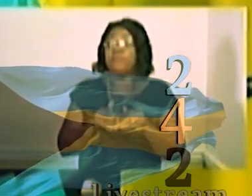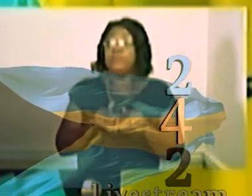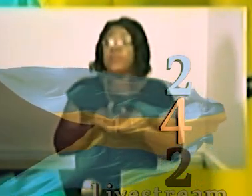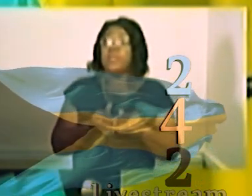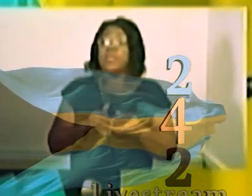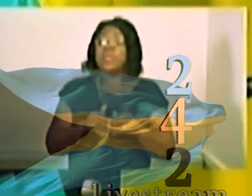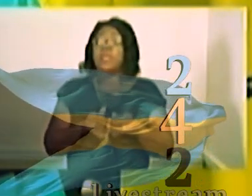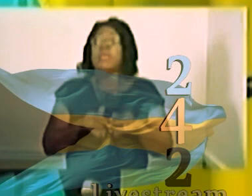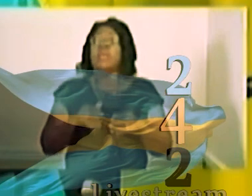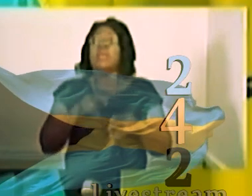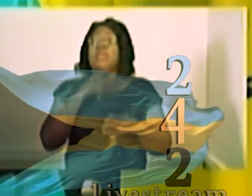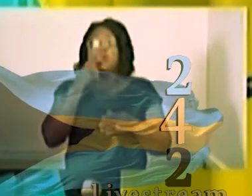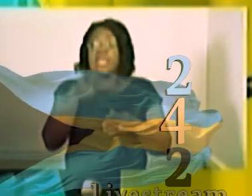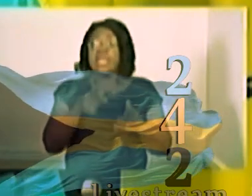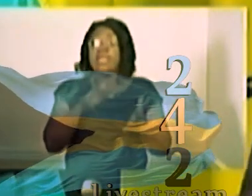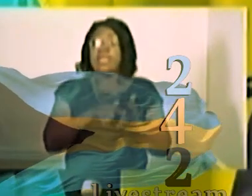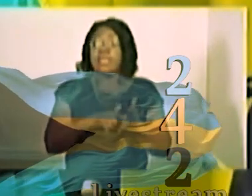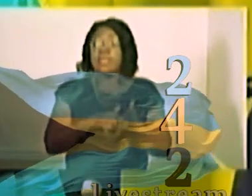I repeat,